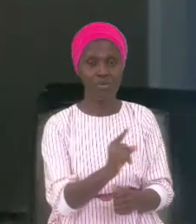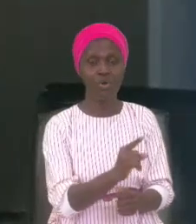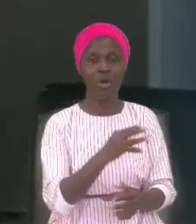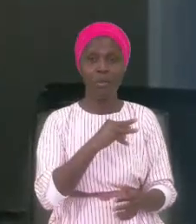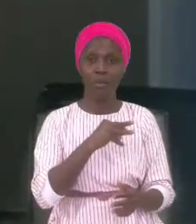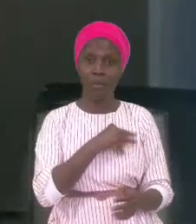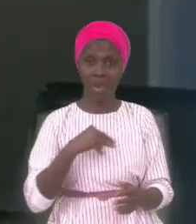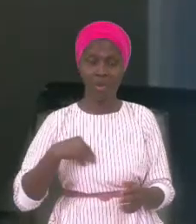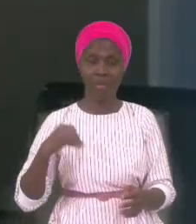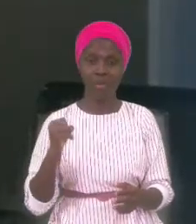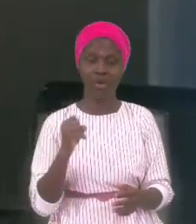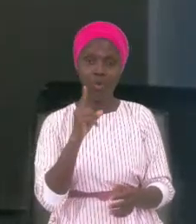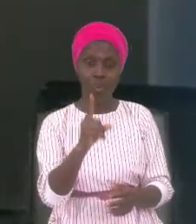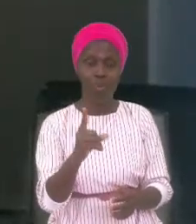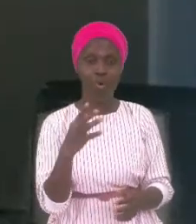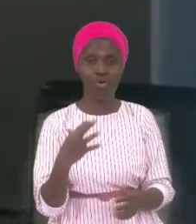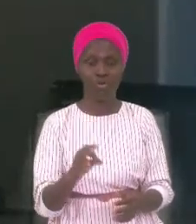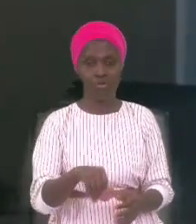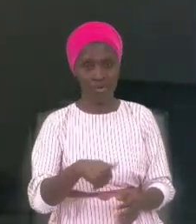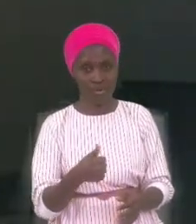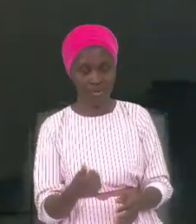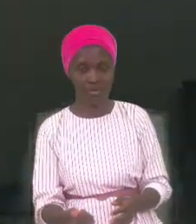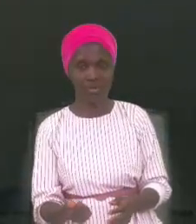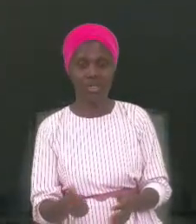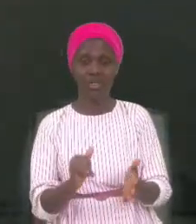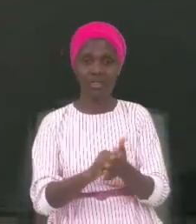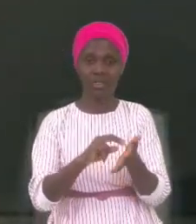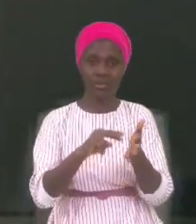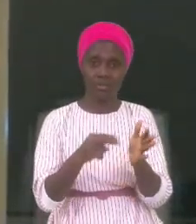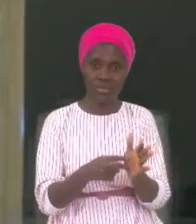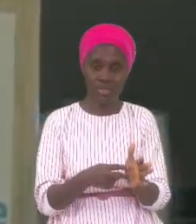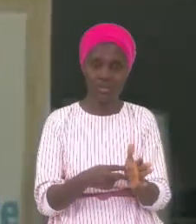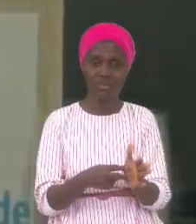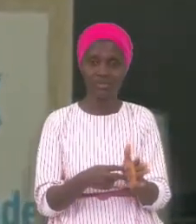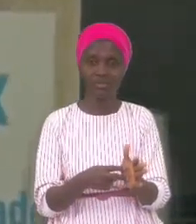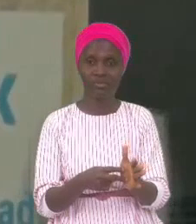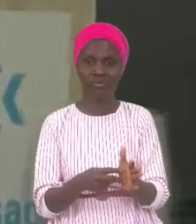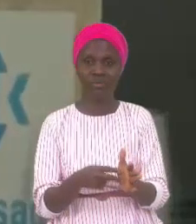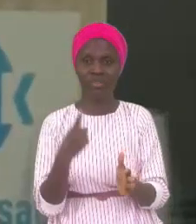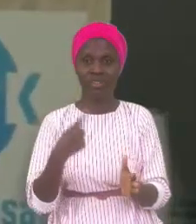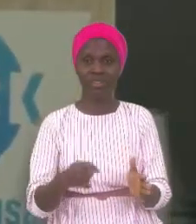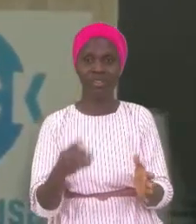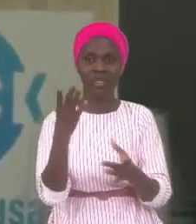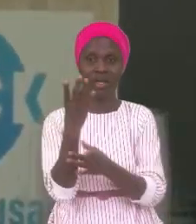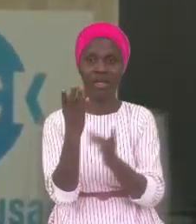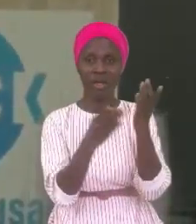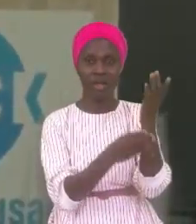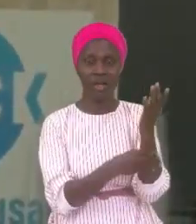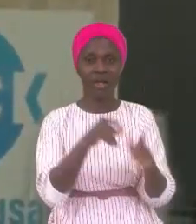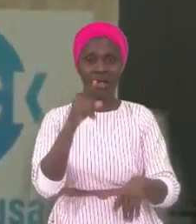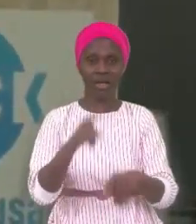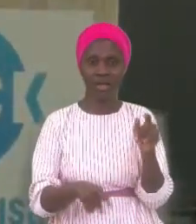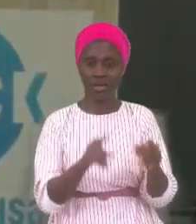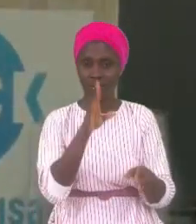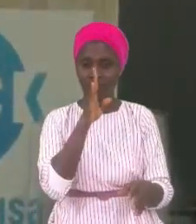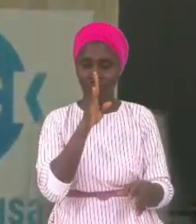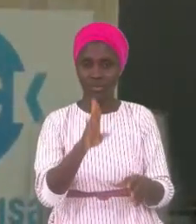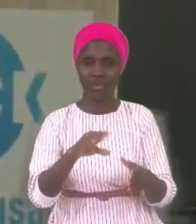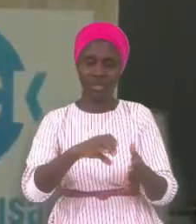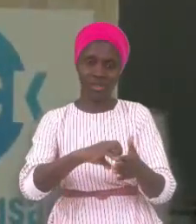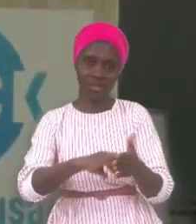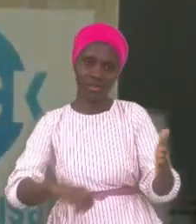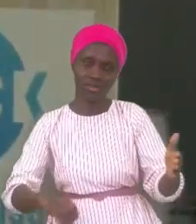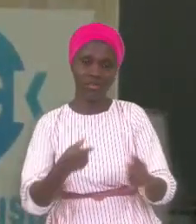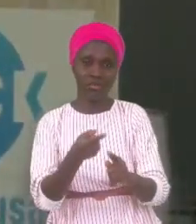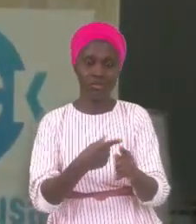one of another. What that means is that the hand cannot be isolated from the body and be of any use.